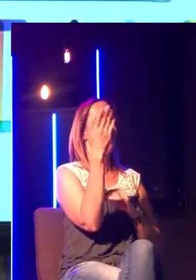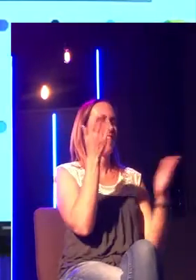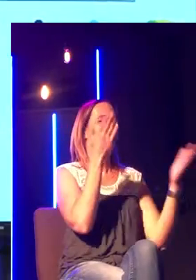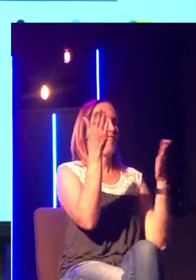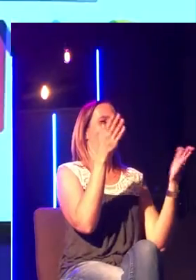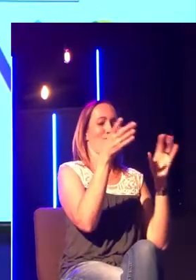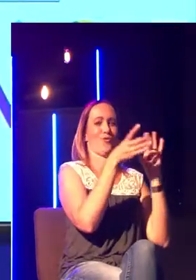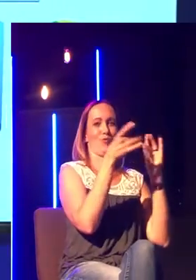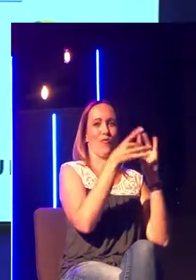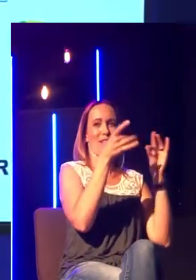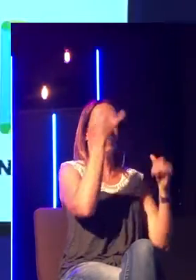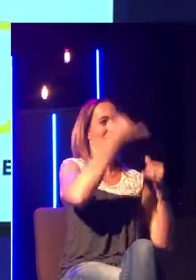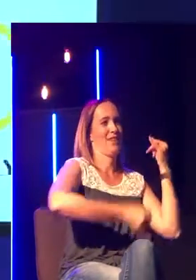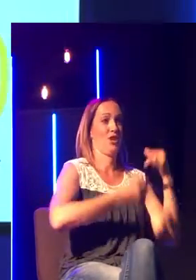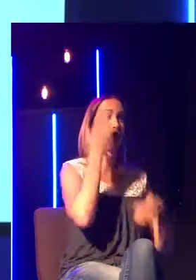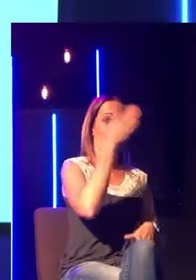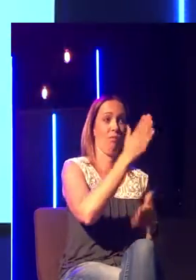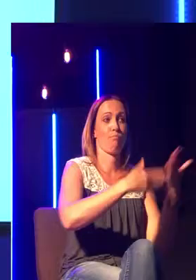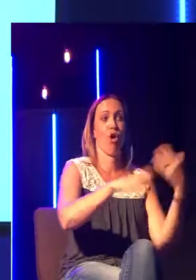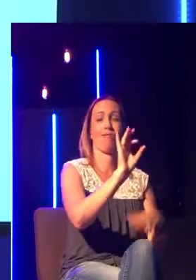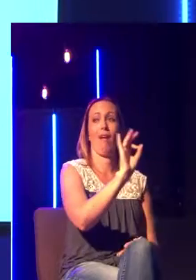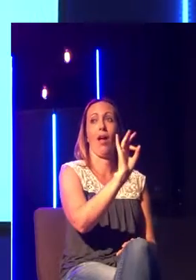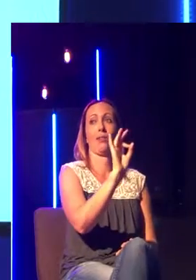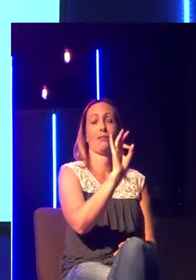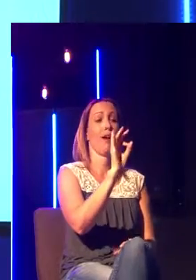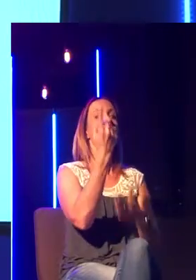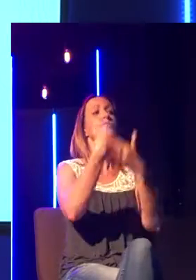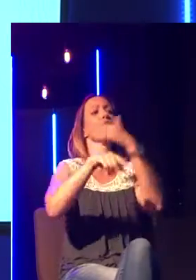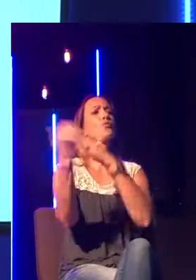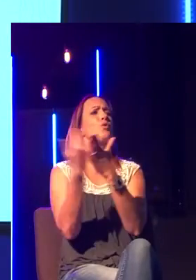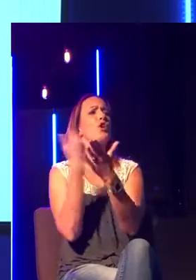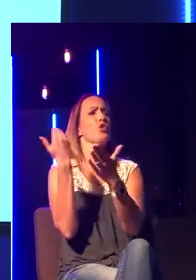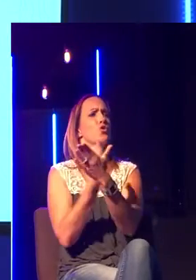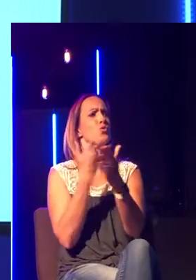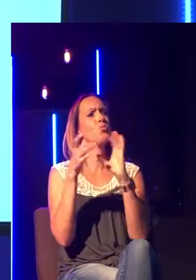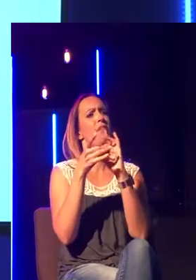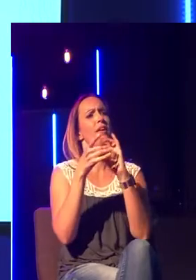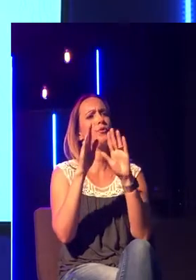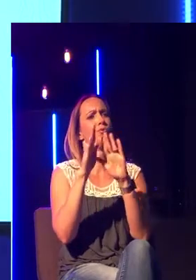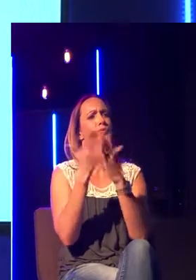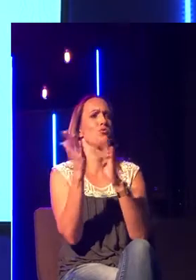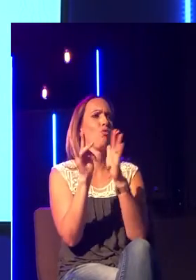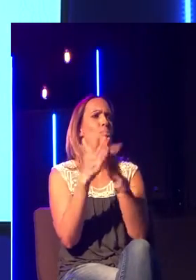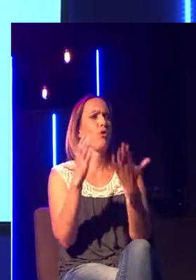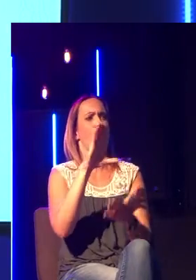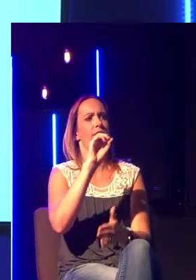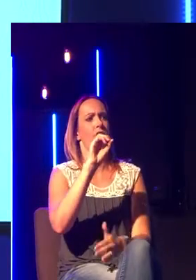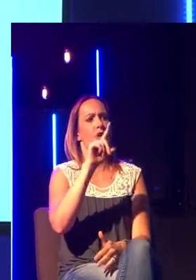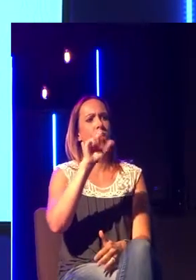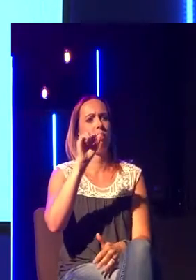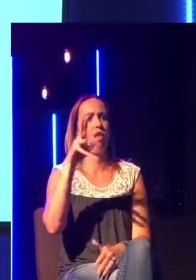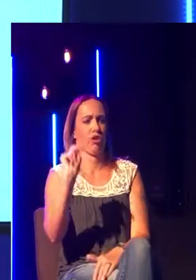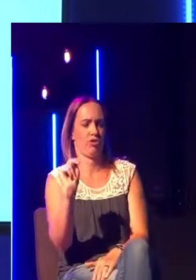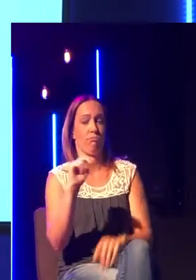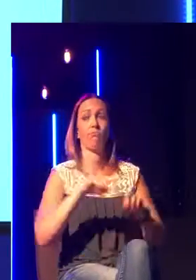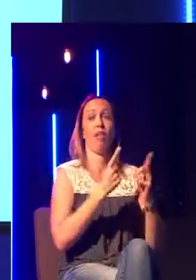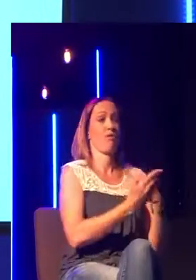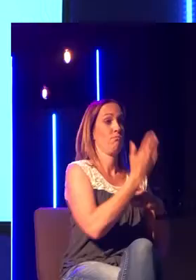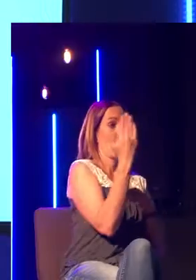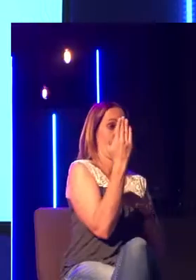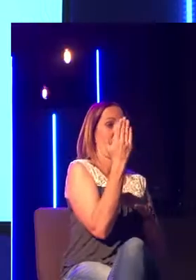Mind, Part 9. We've got an incredible series beginning next week on the book of Colossians. But this morning, I want to share with you a